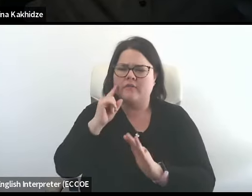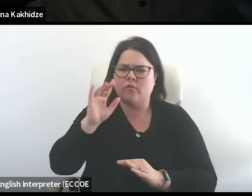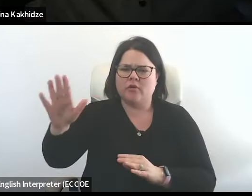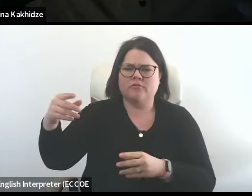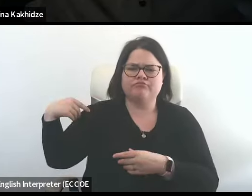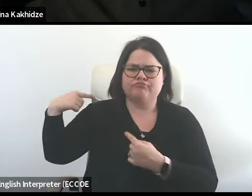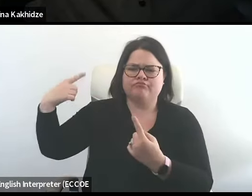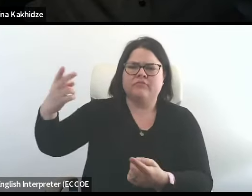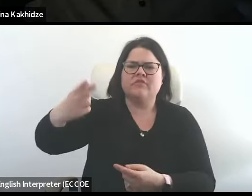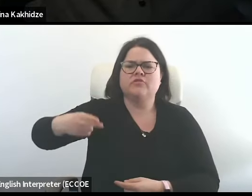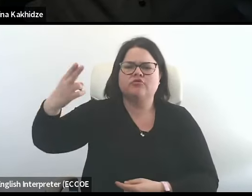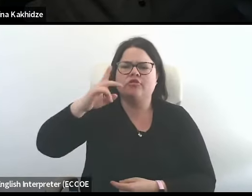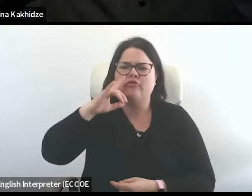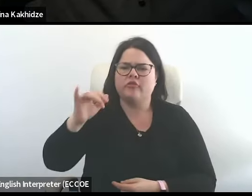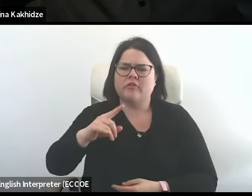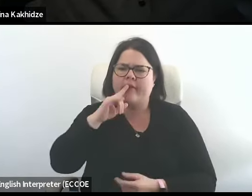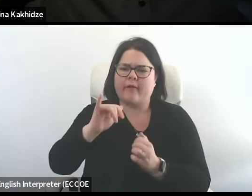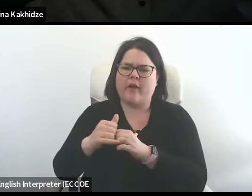of